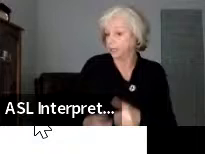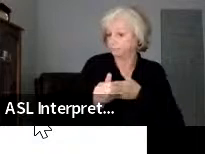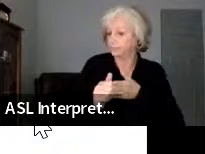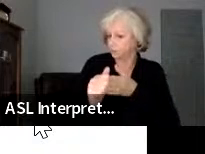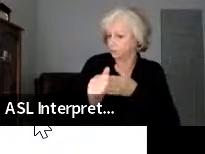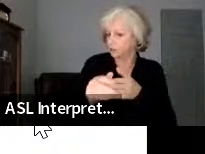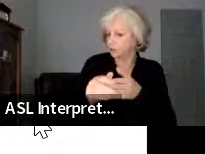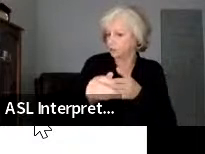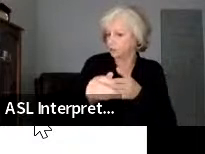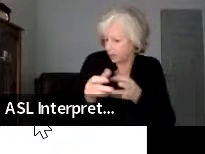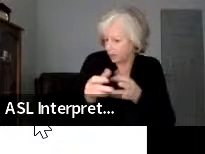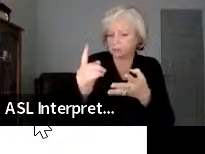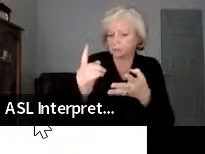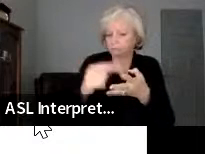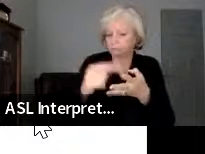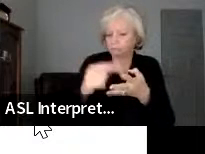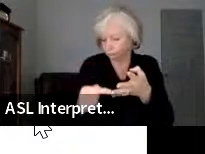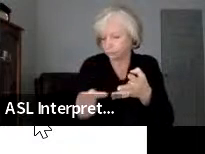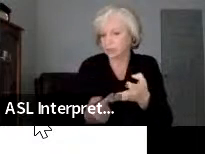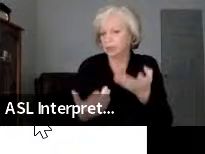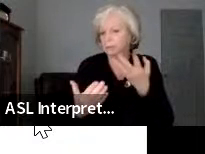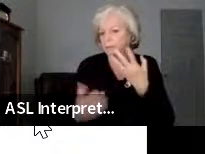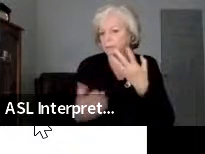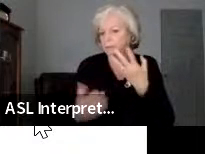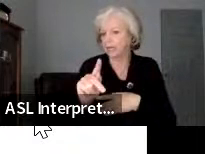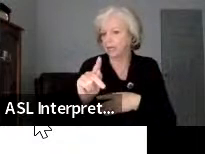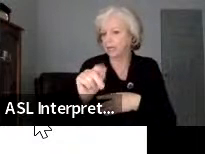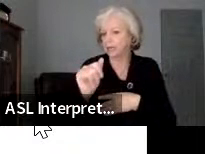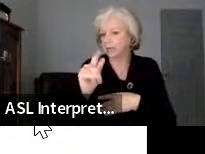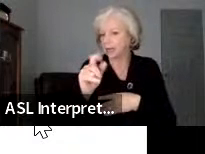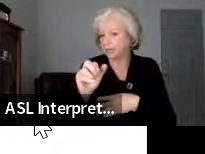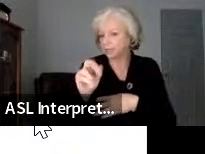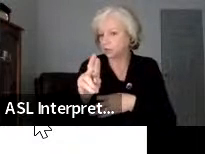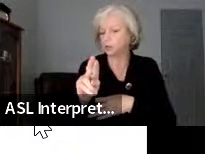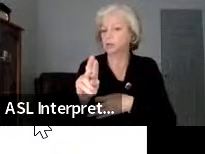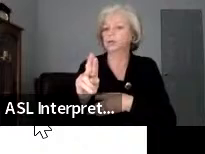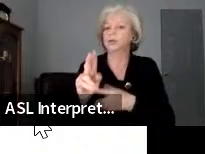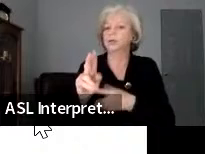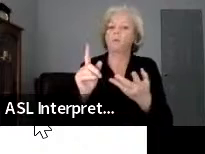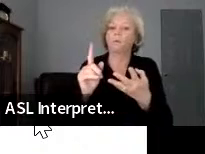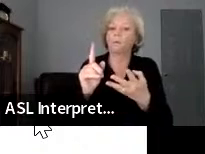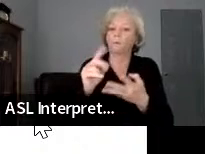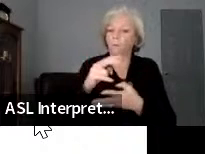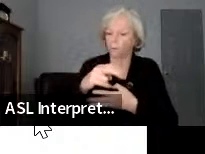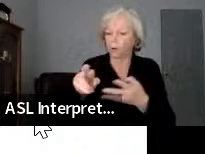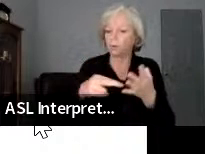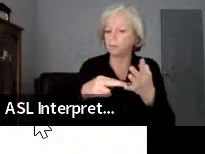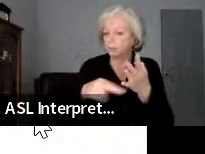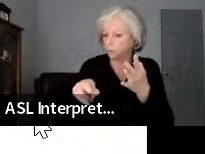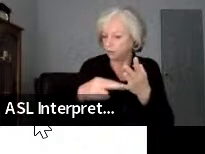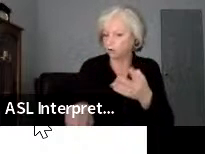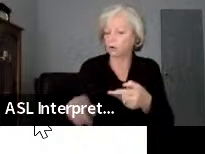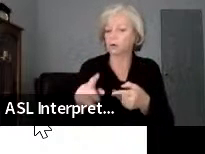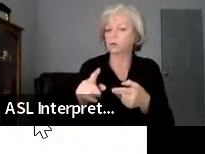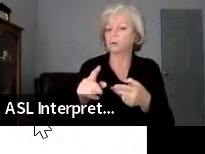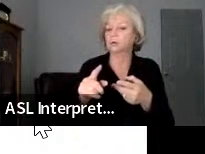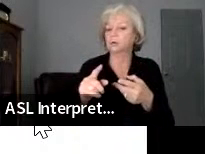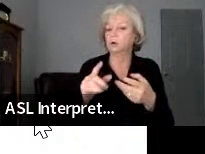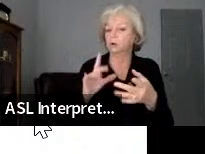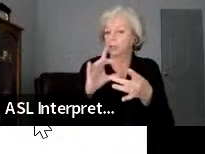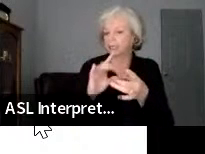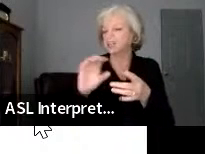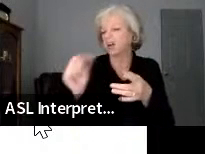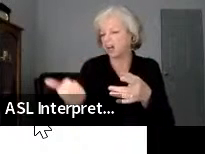if some of you are Kaiser members, like the advice nurse, they could give a referral or give them connections to other